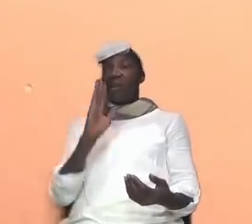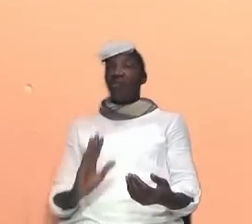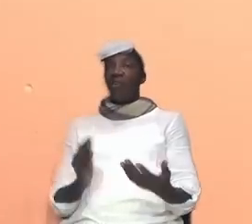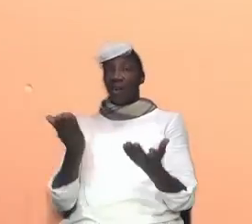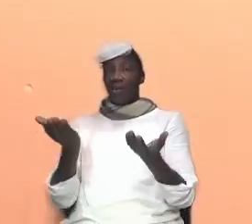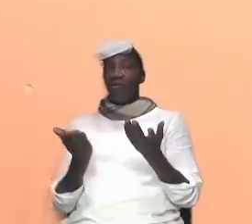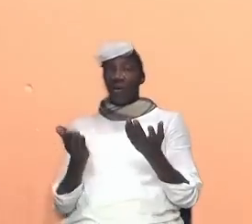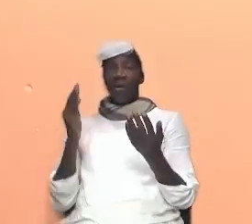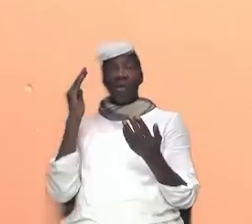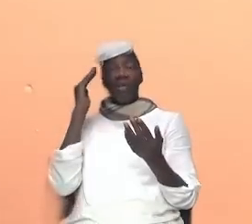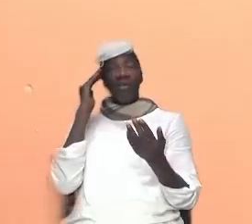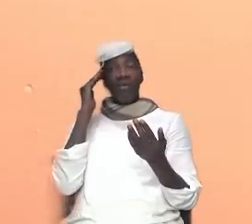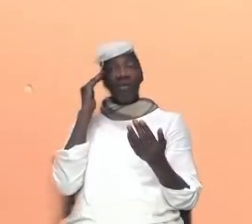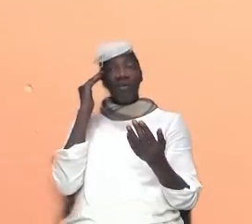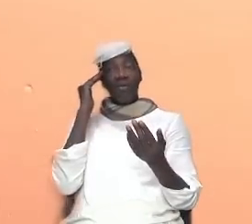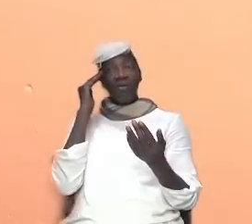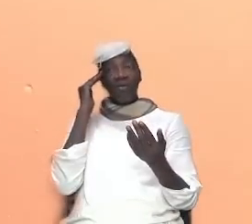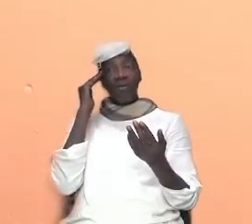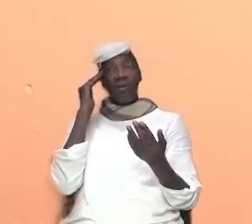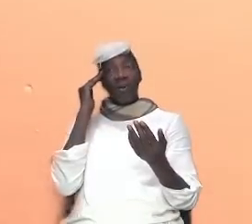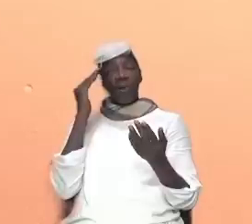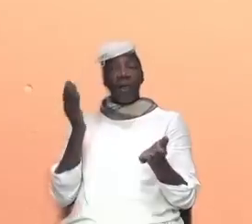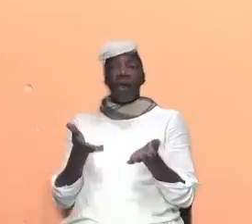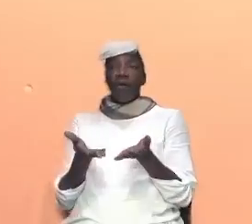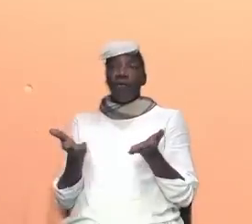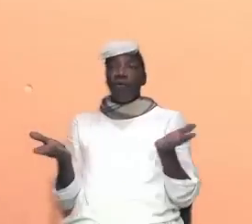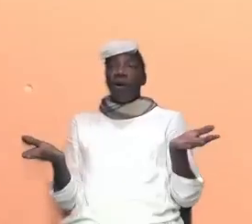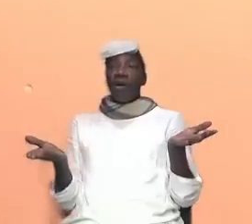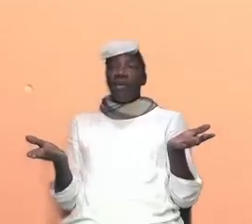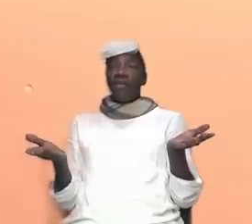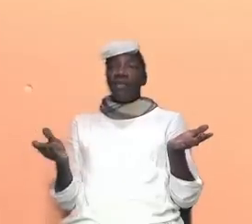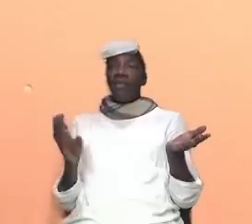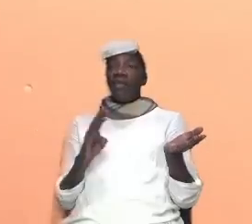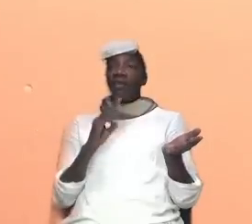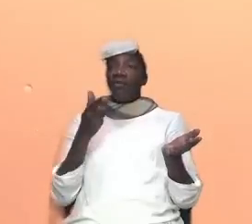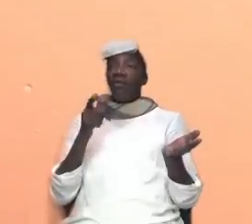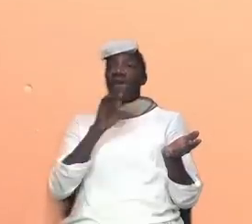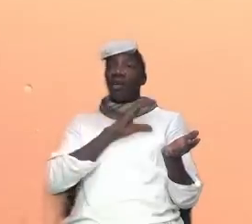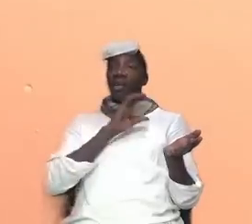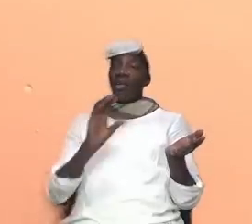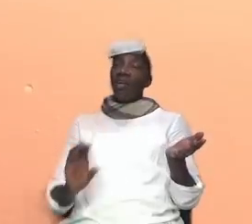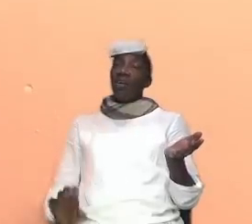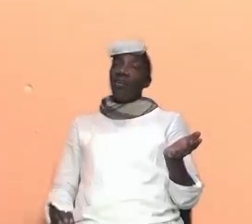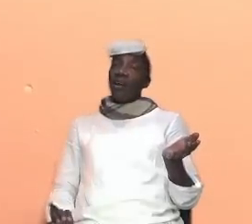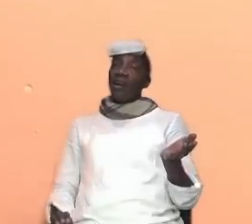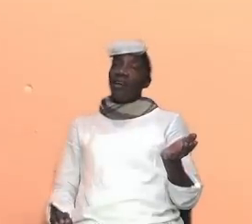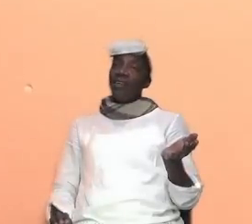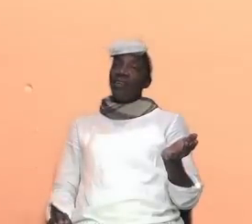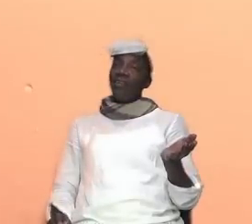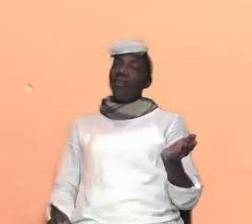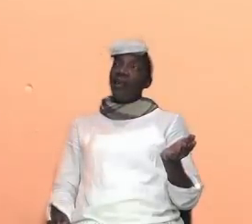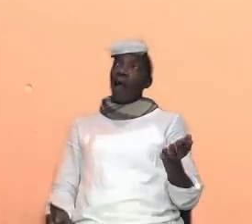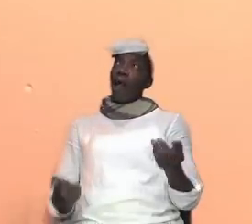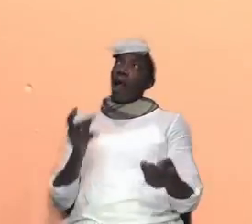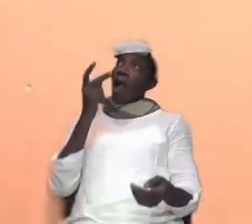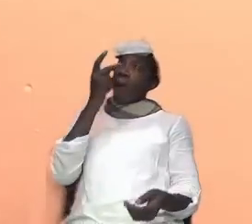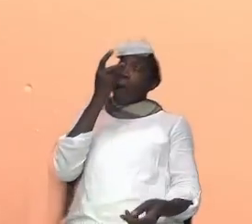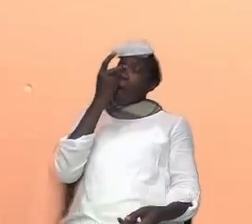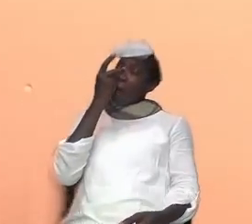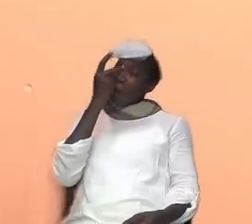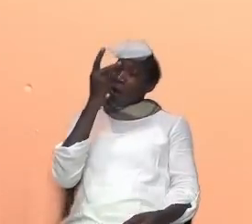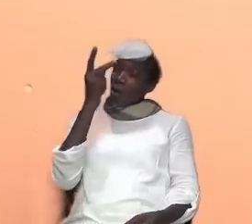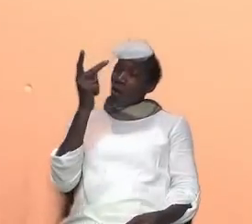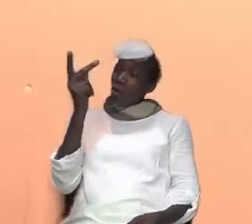know exactly what will Christ be looking for? What are